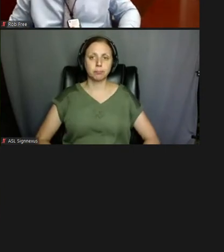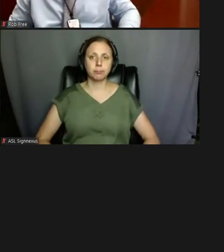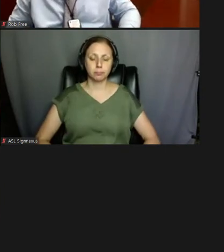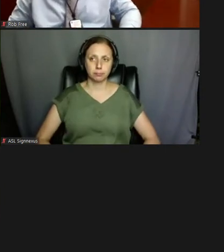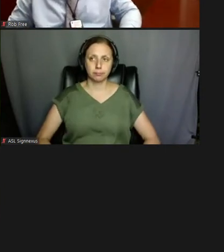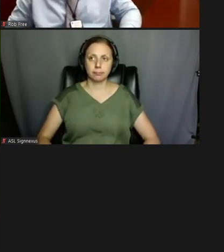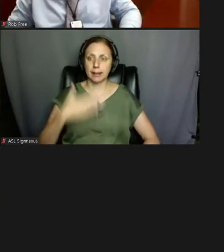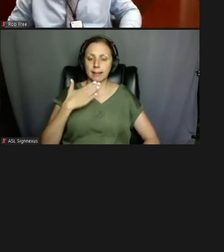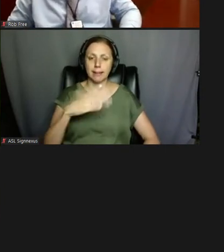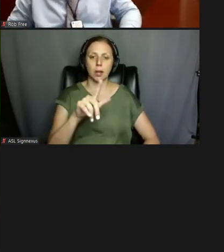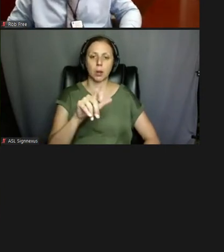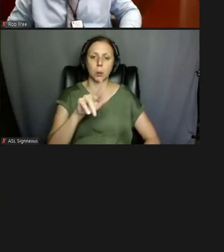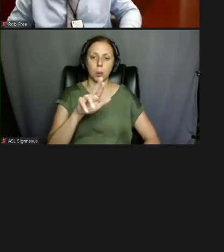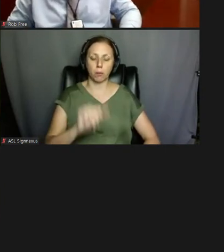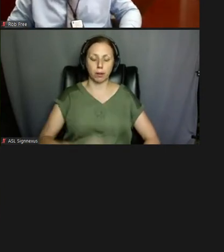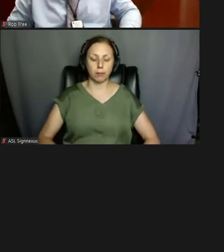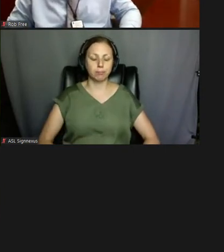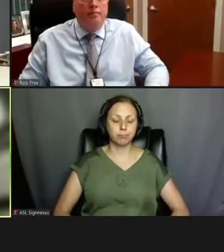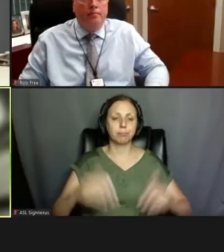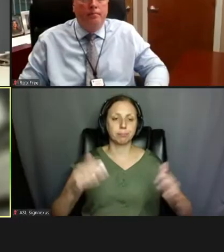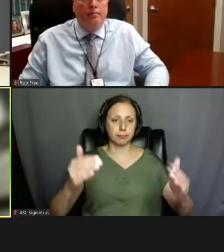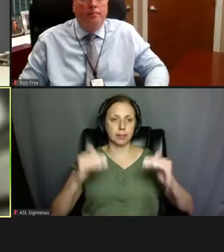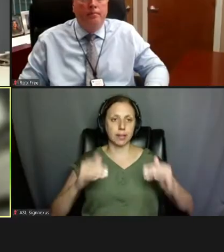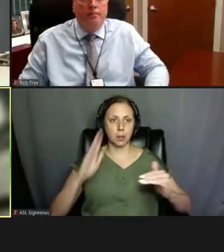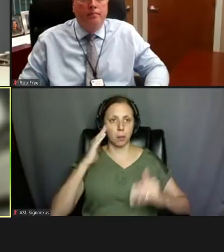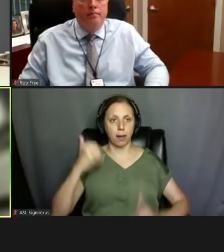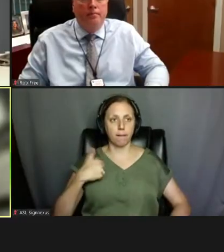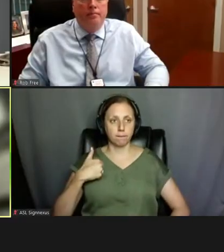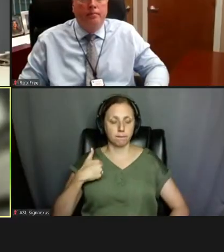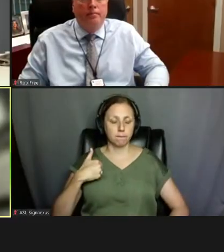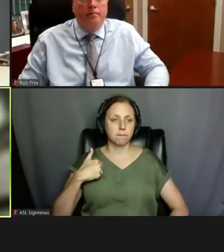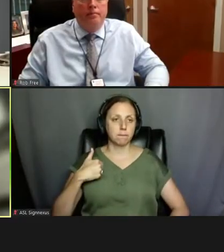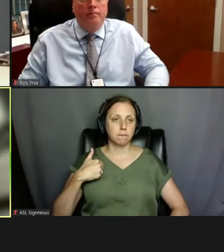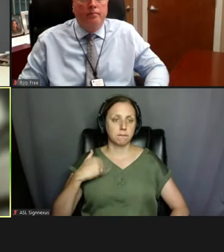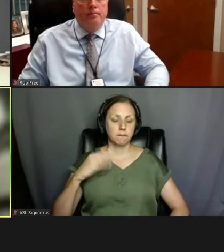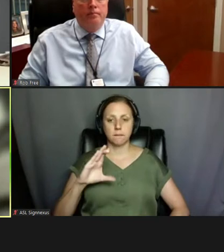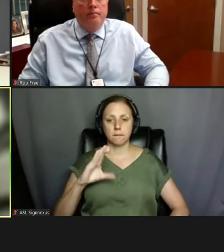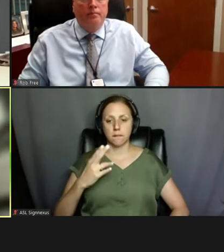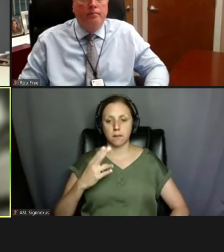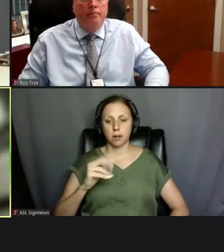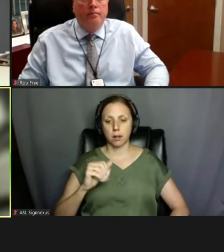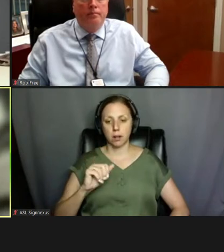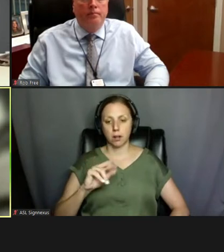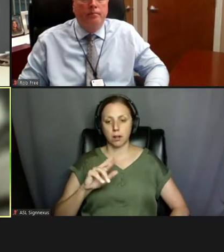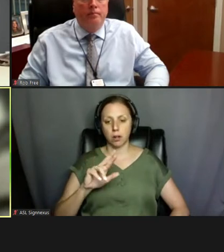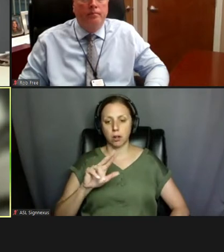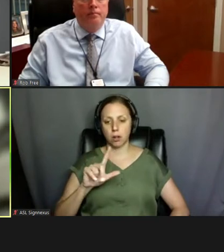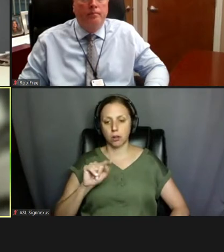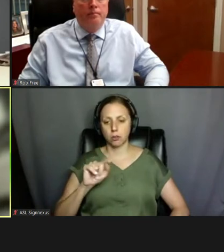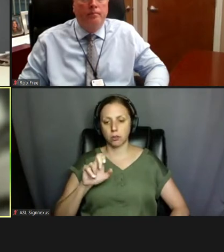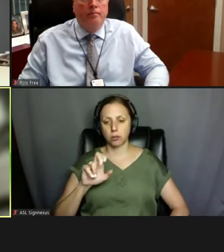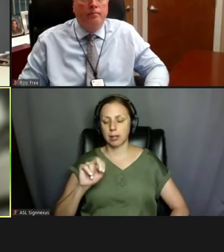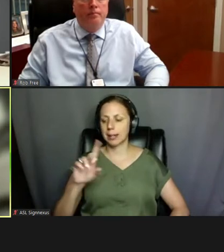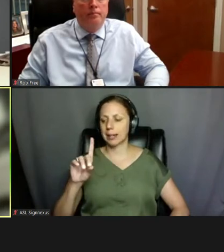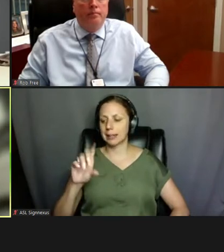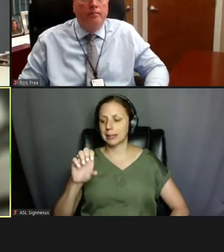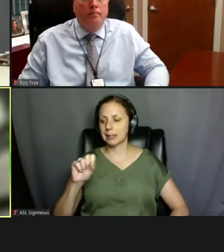Thank you, Laura. So next we're going to have Charlton D'Souza, followed by